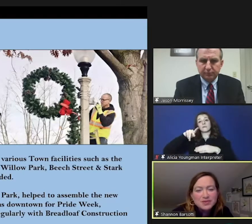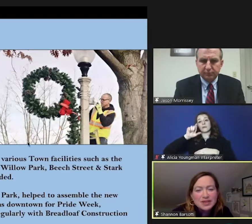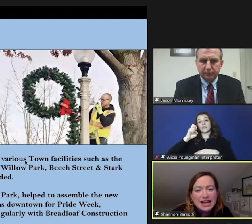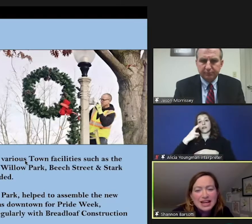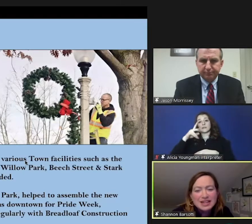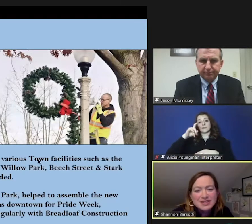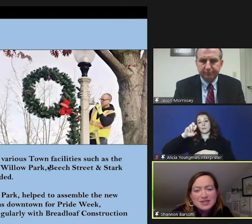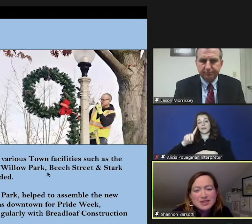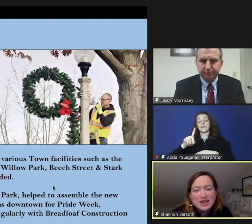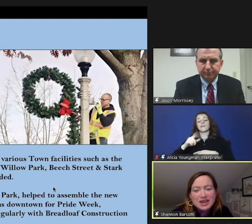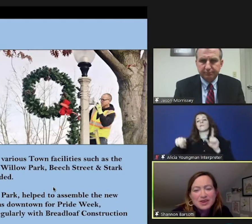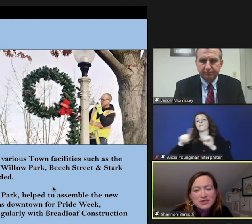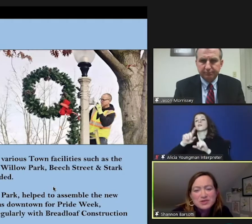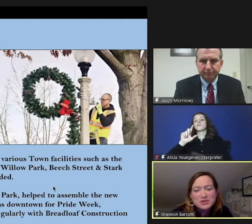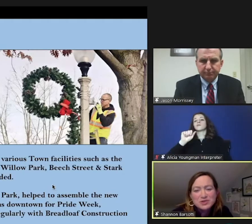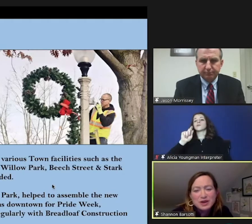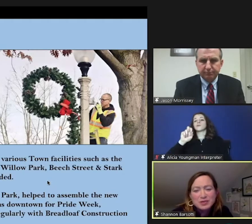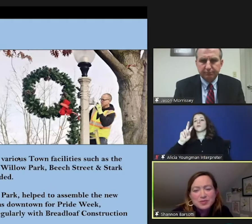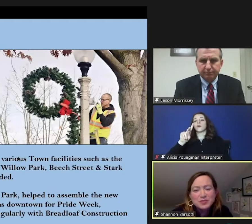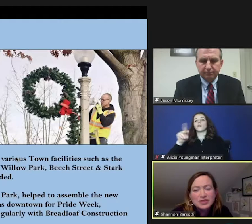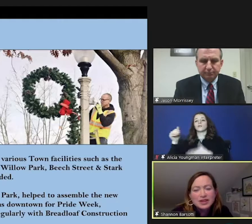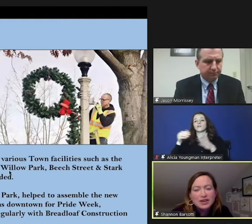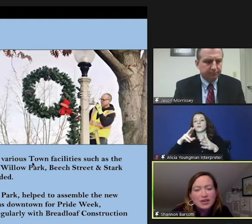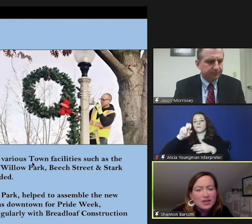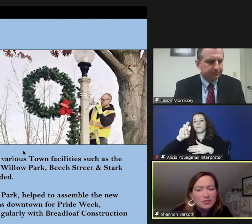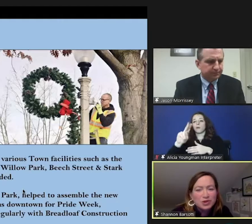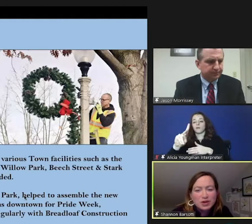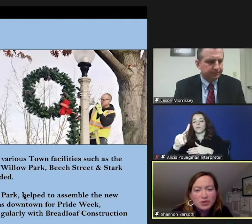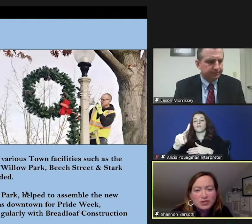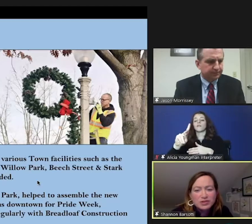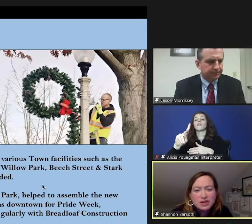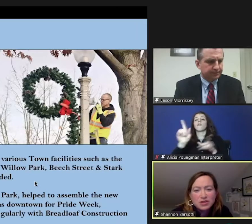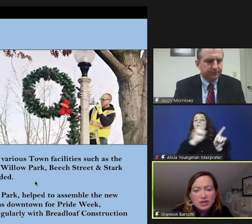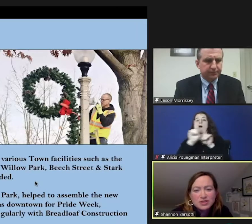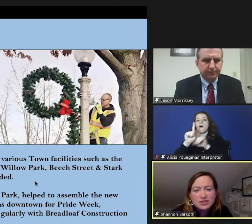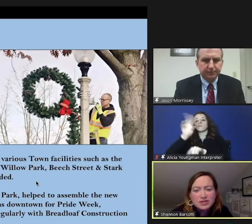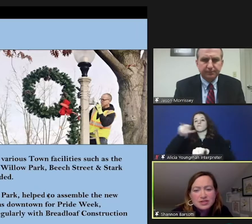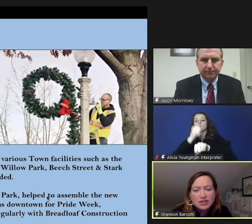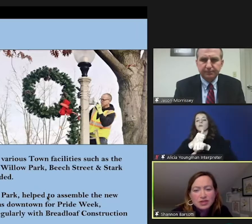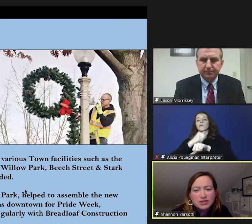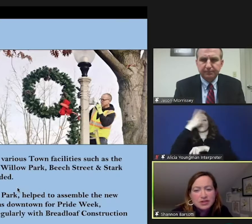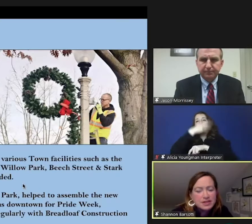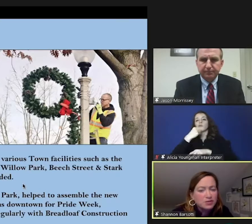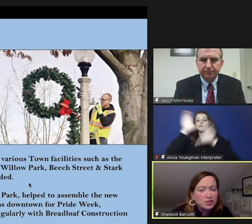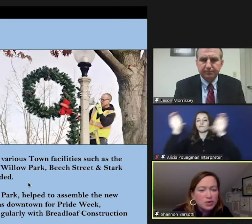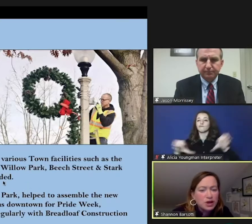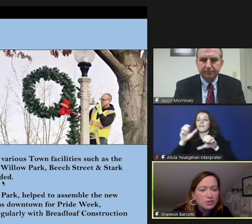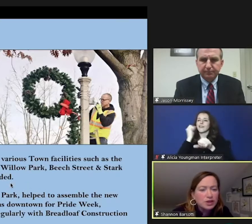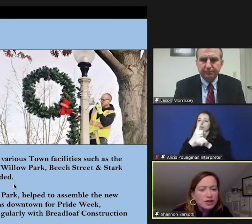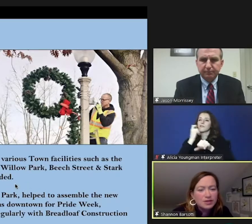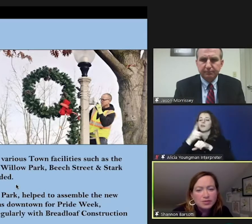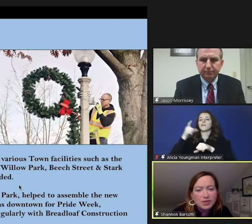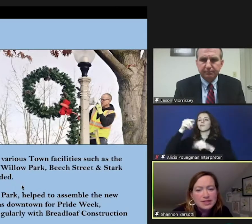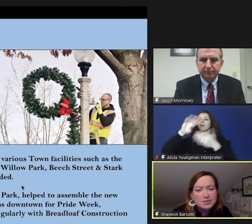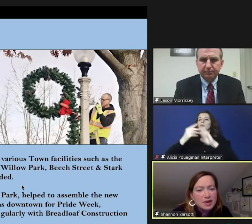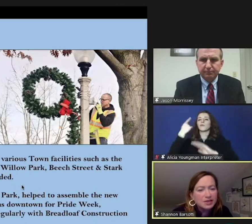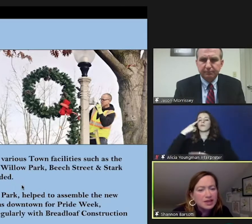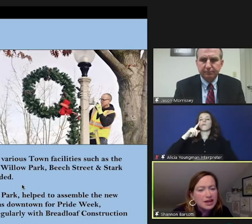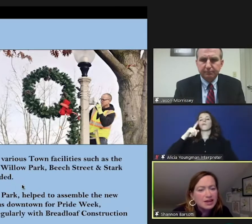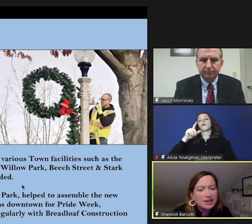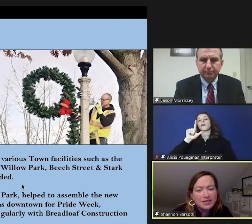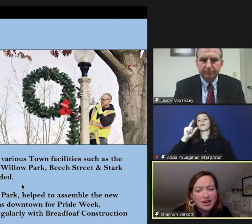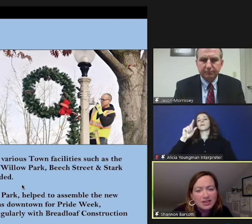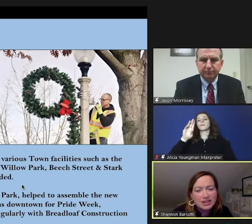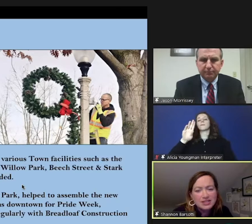Park. And they also put up wonderful decorations every year downtown for Pride Week, Bennington